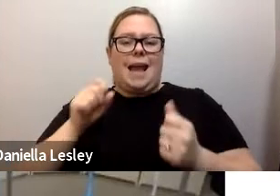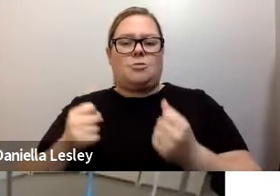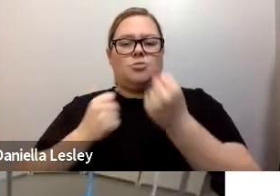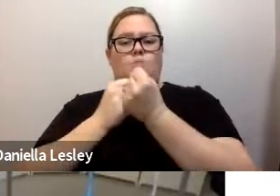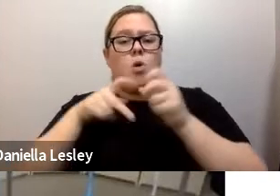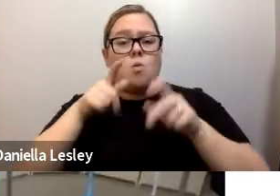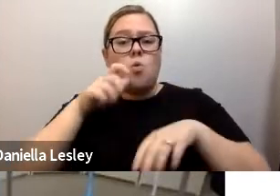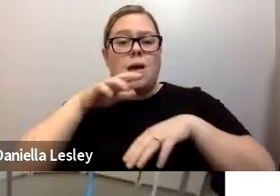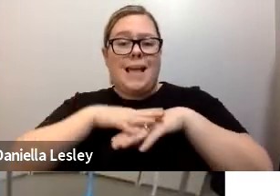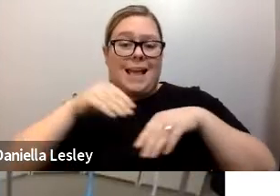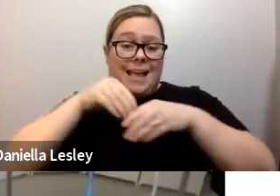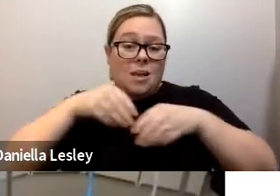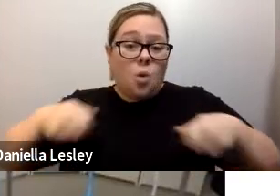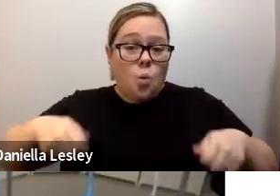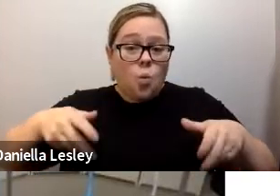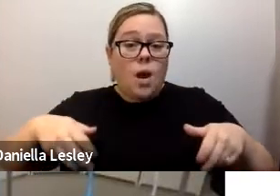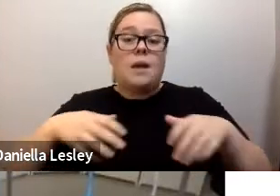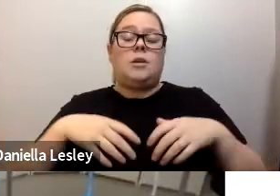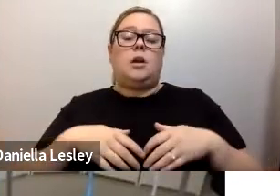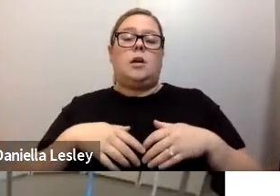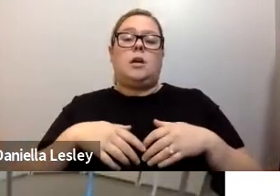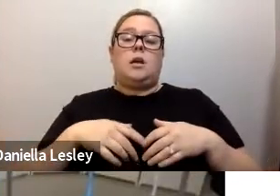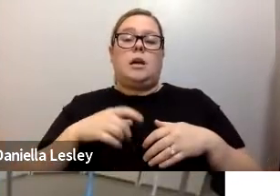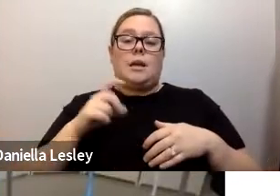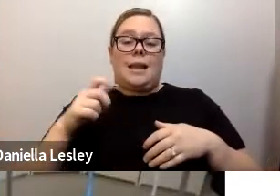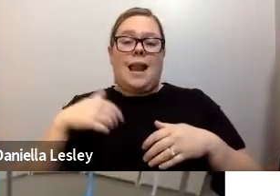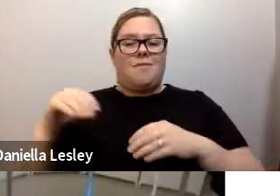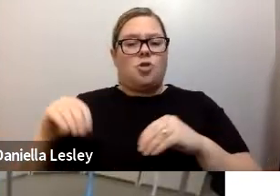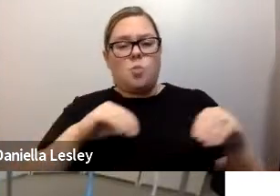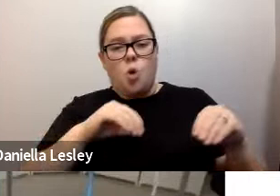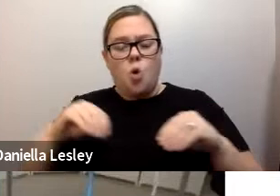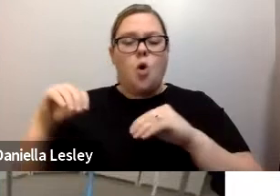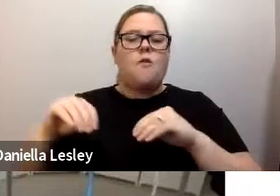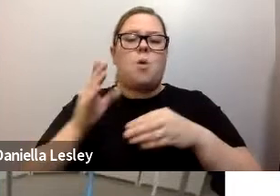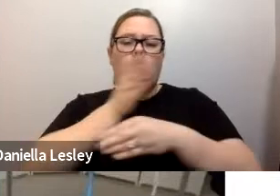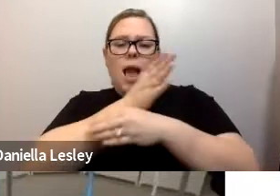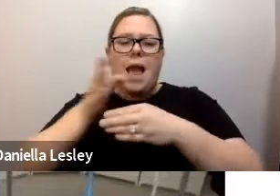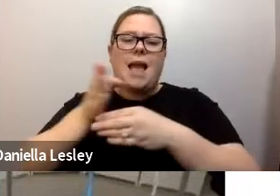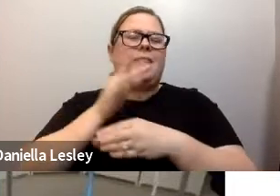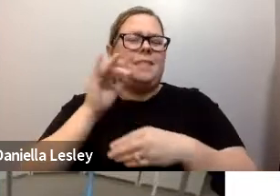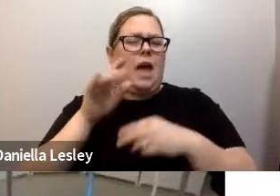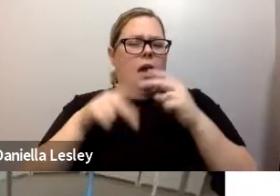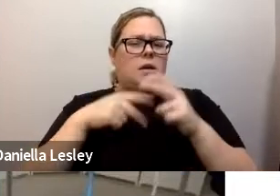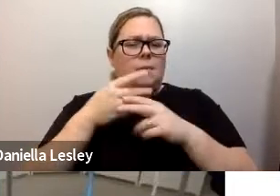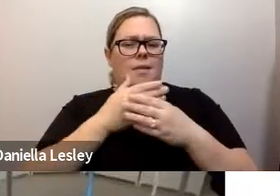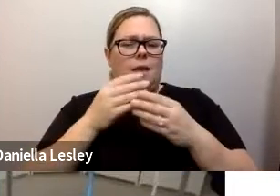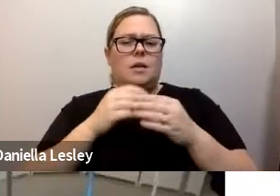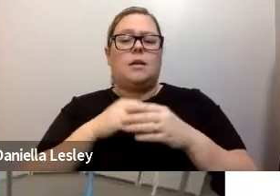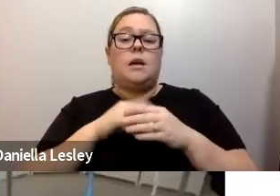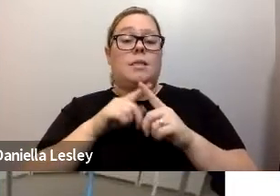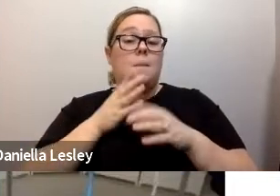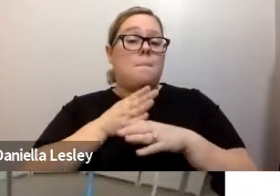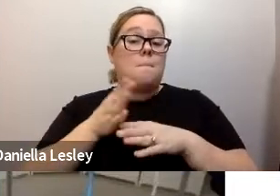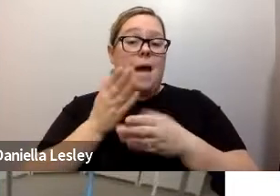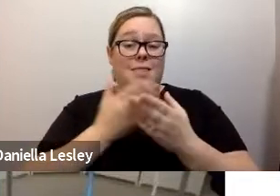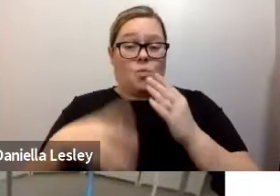different capacities, weight capacity, range of movement, things like that. So the main things we implemented there